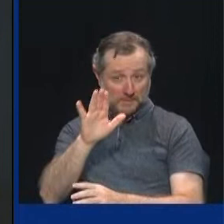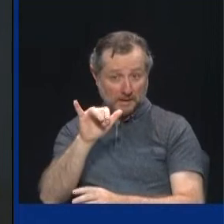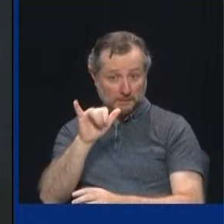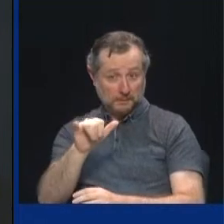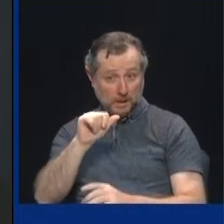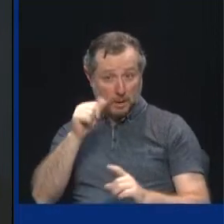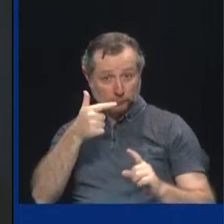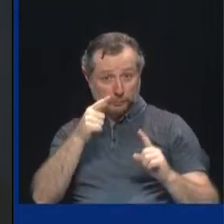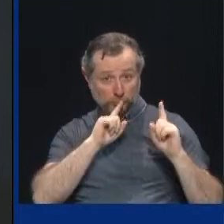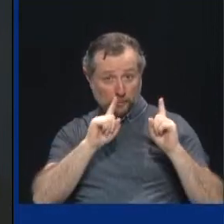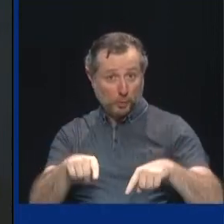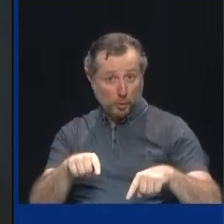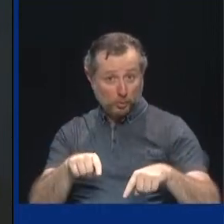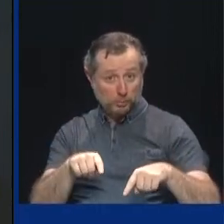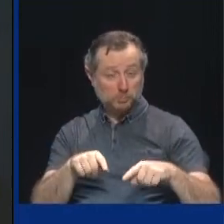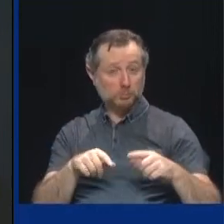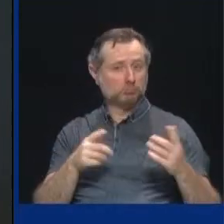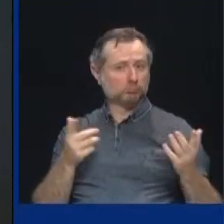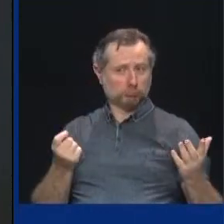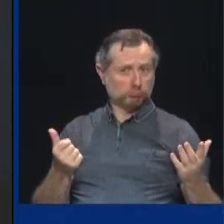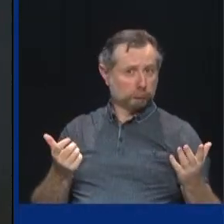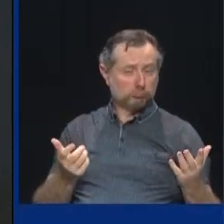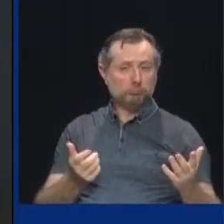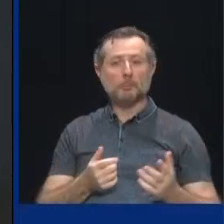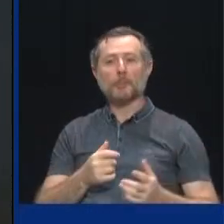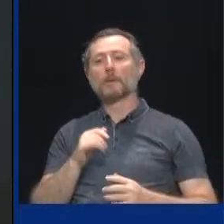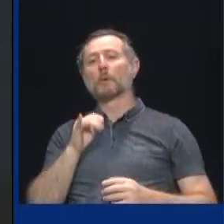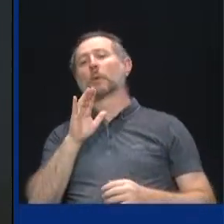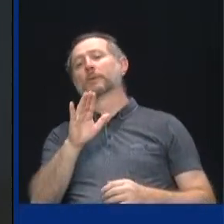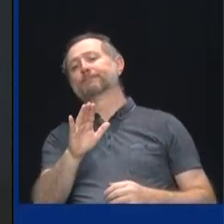the Assembly investigation is broader